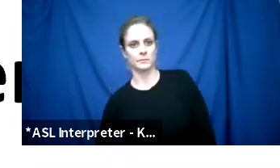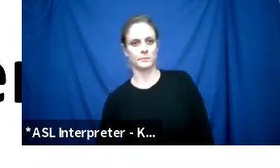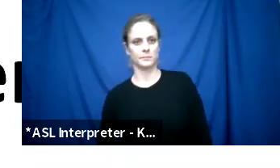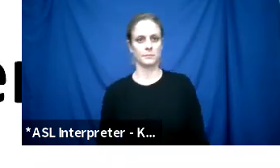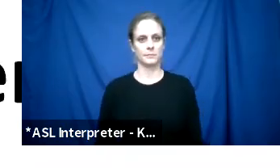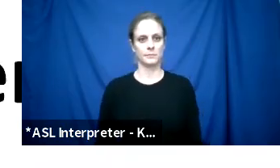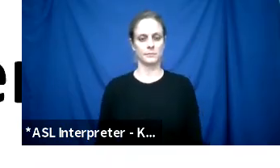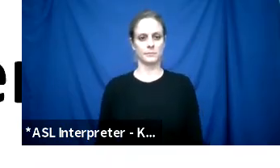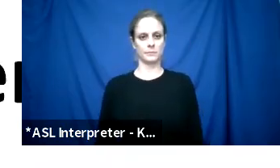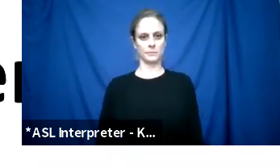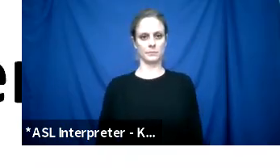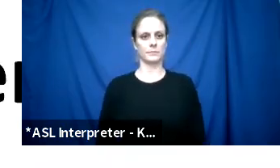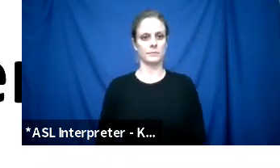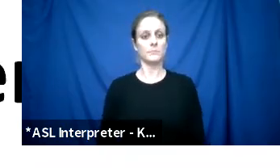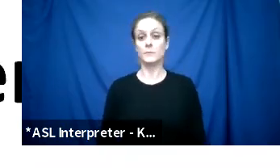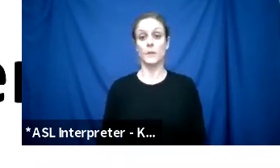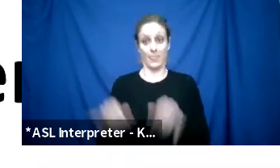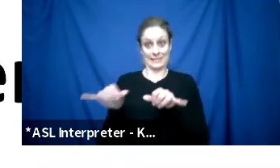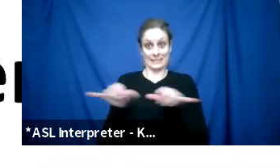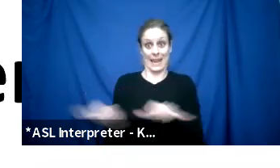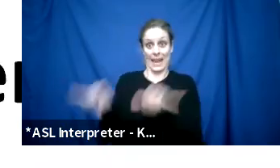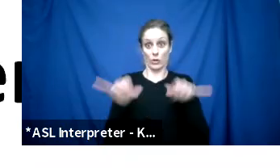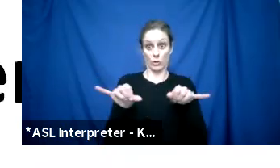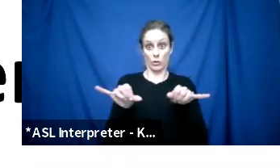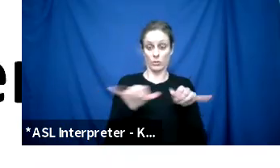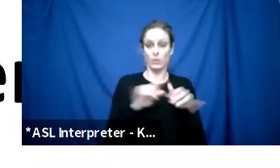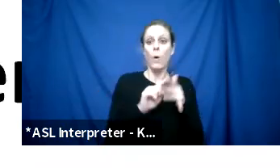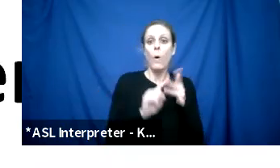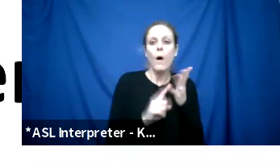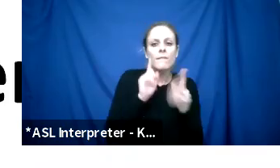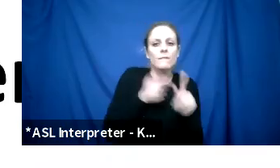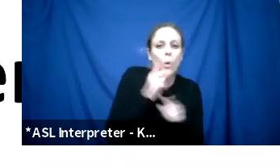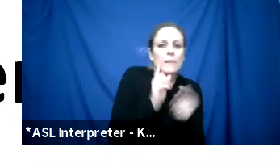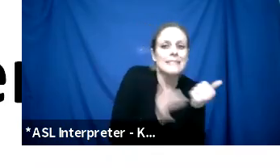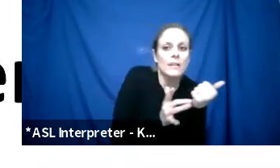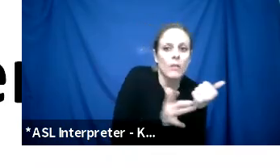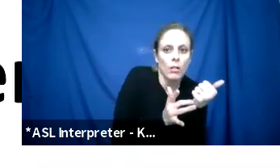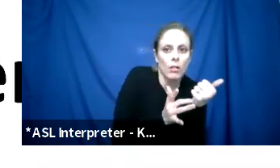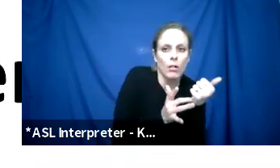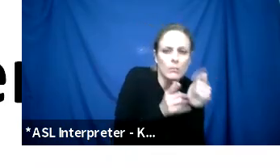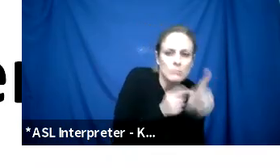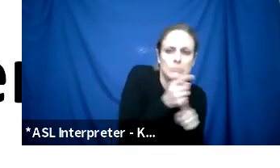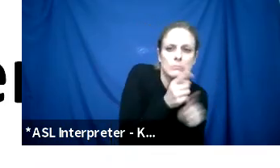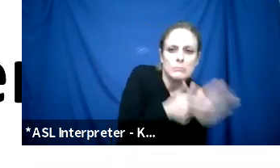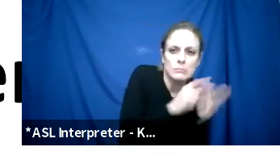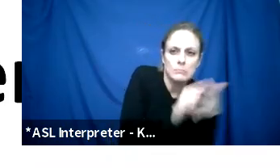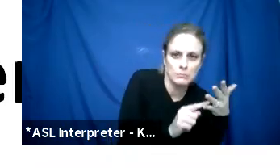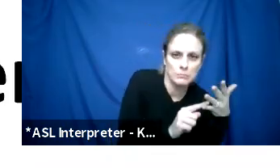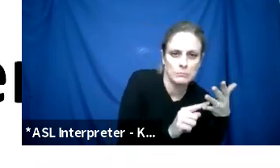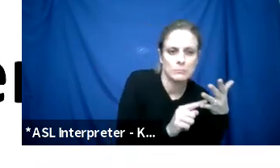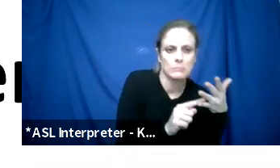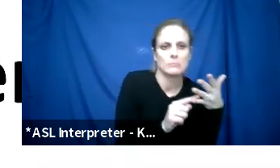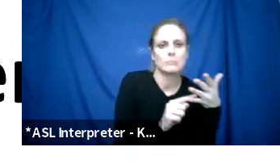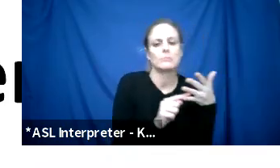Okay, so the standards only address the technical specifications, okay? They are